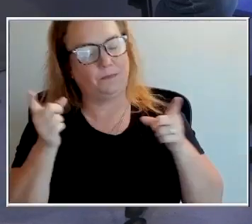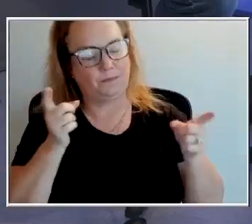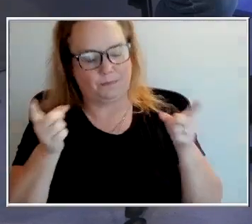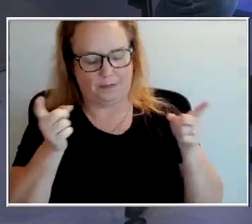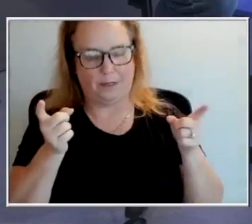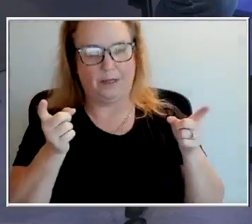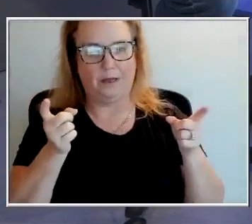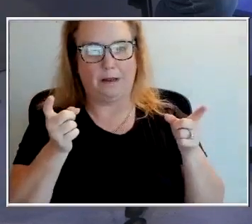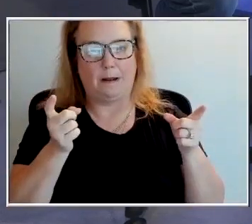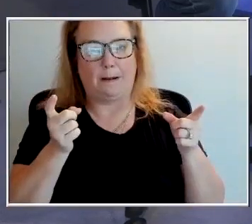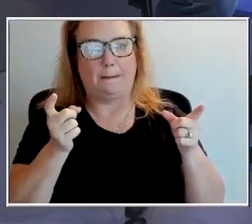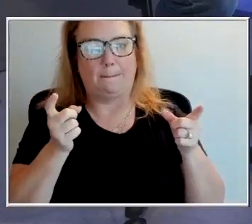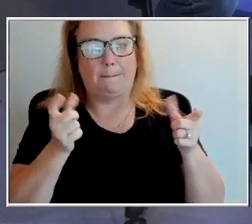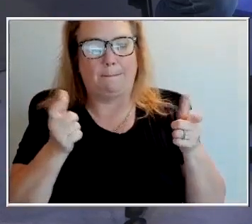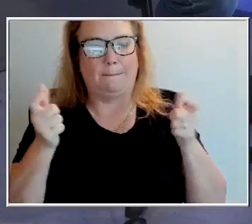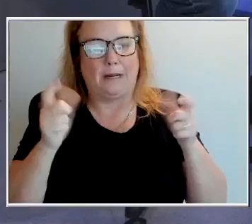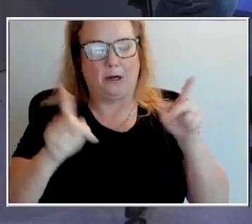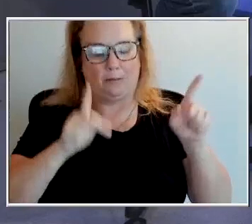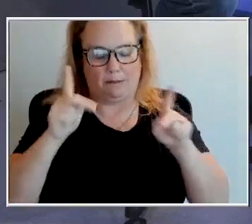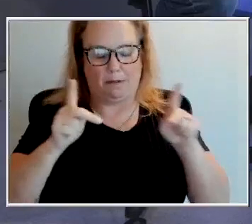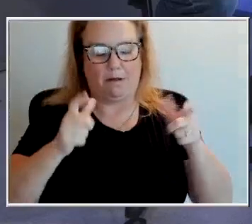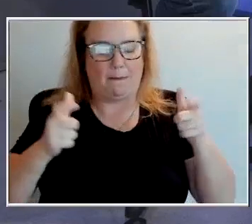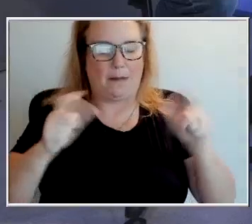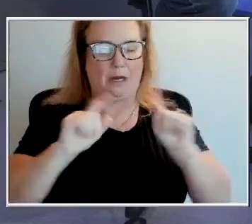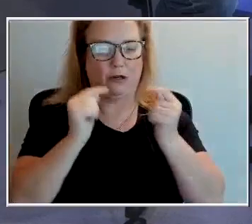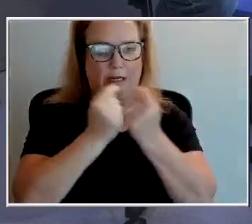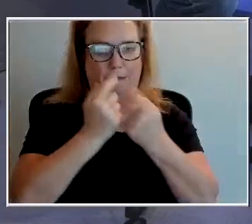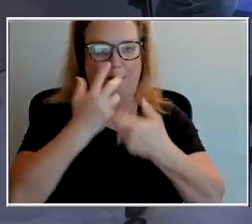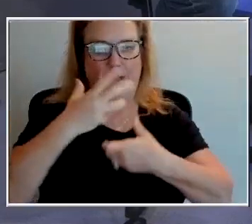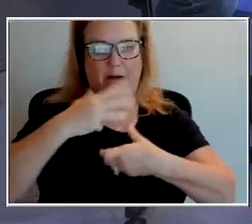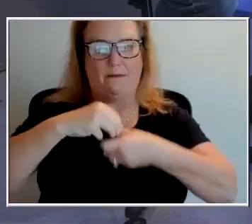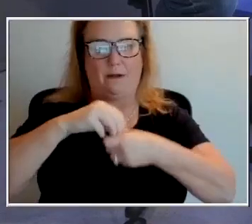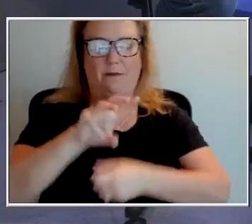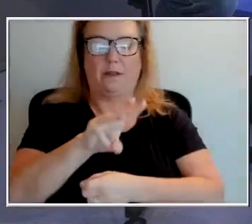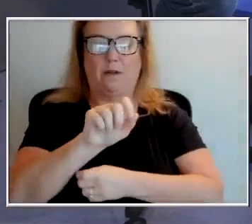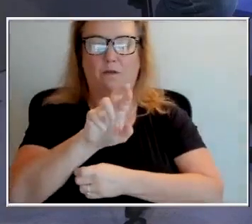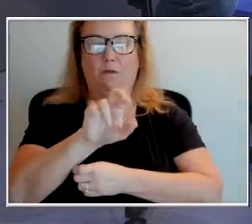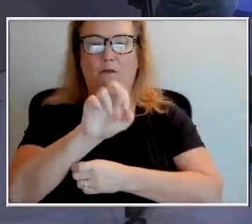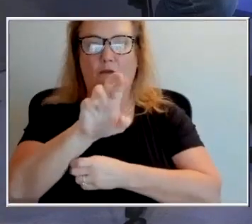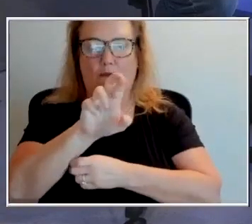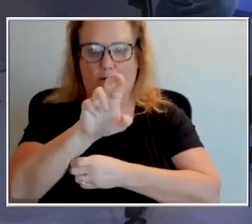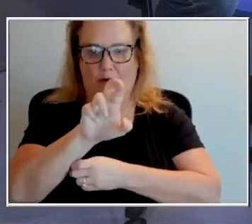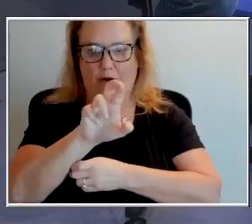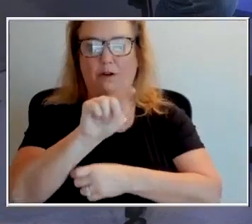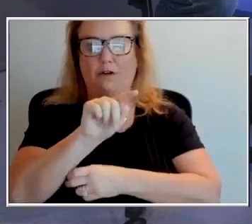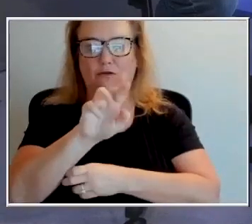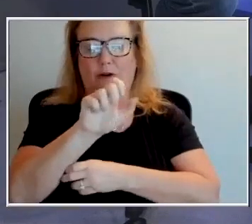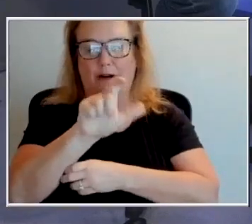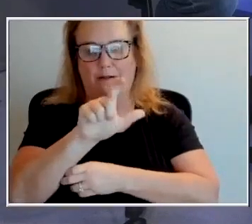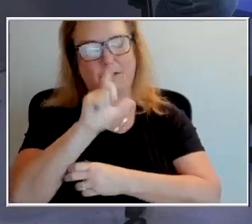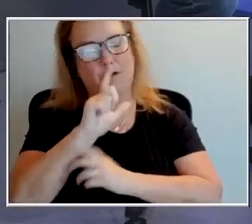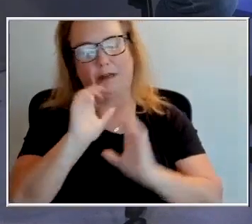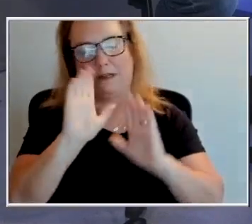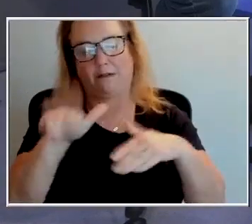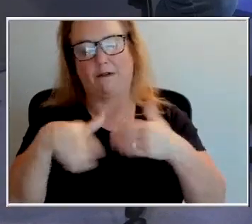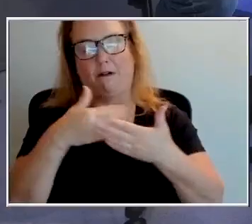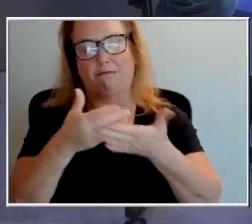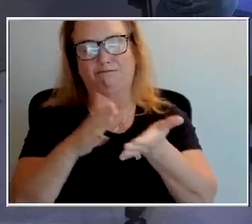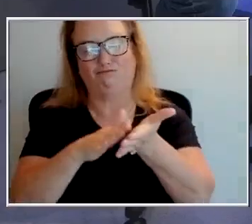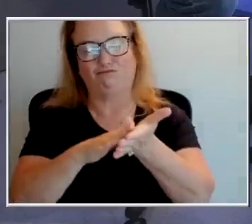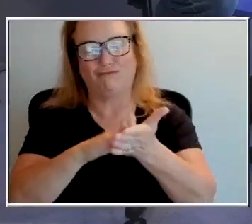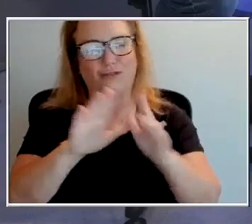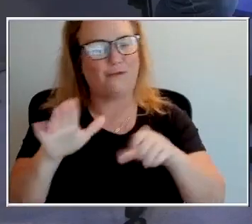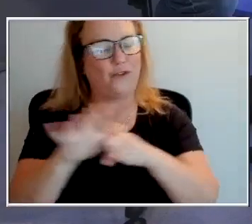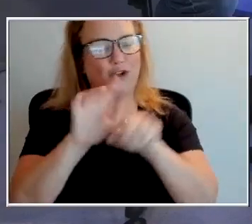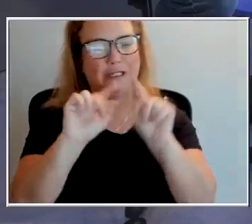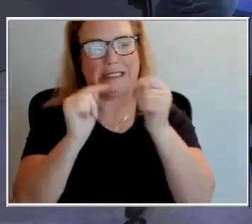bigger people on a bigger team involved in the Warrior trial. So credit goes to the whole team. This trial would not be